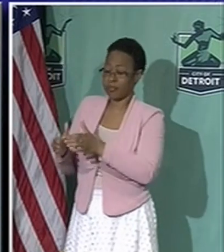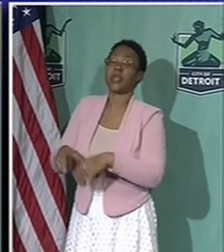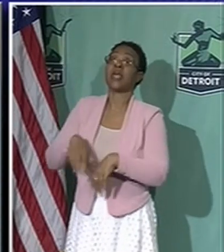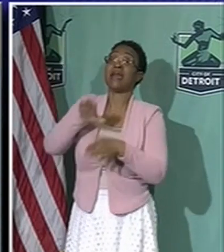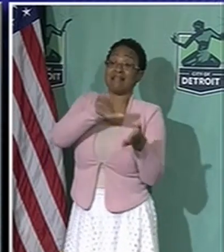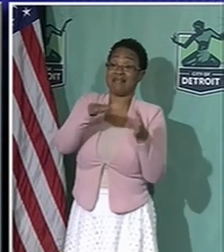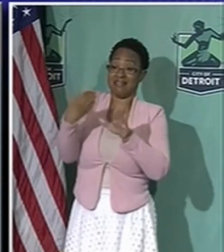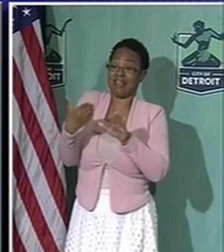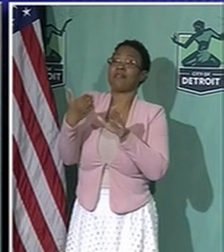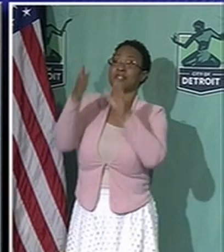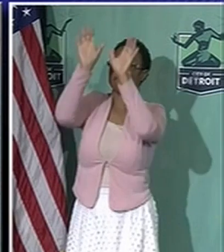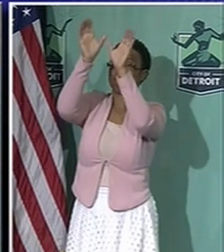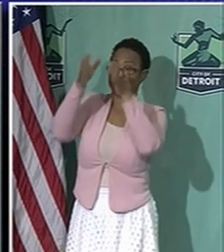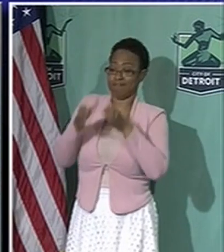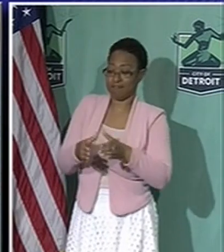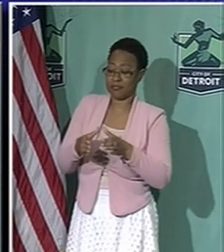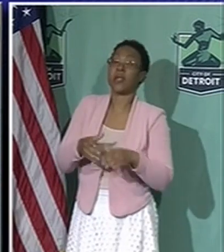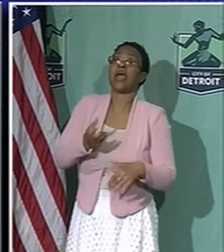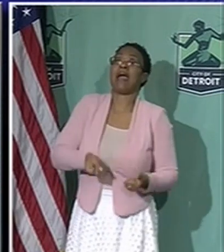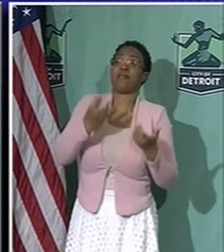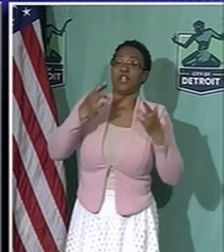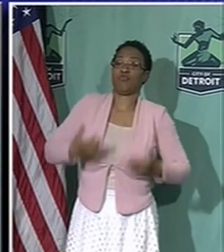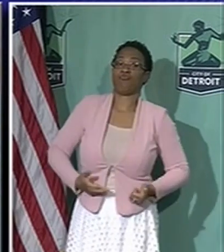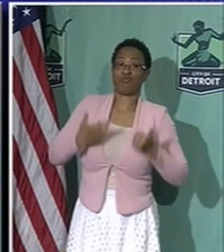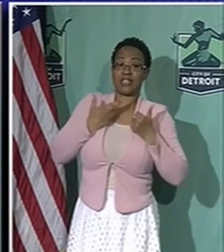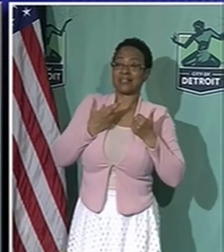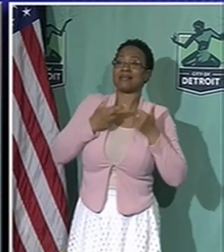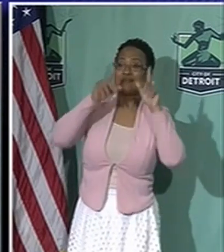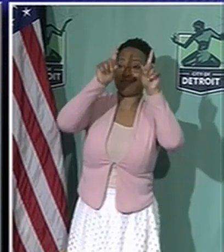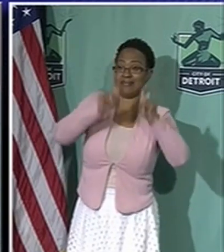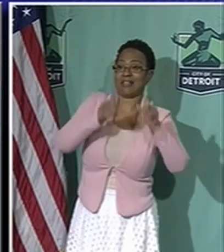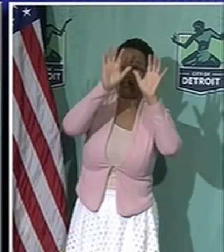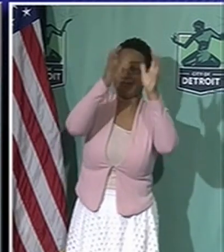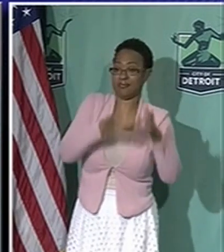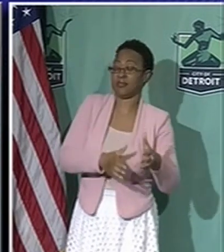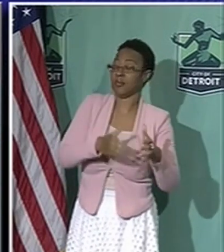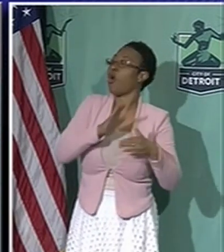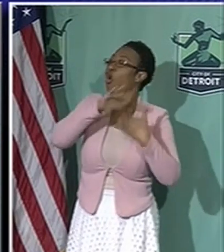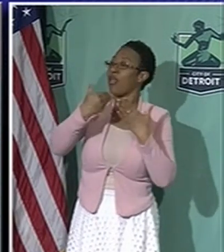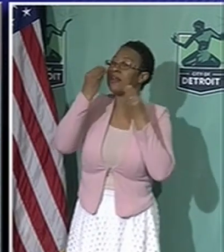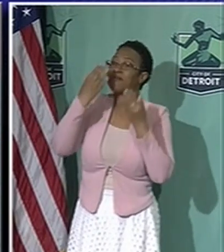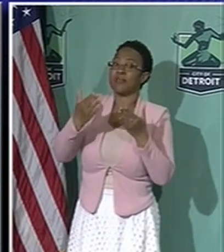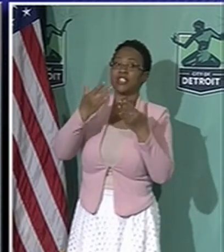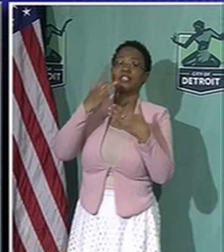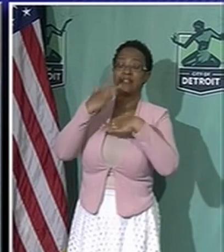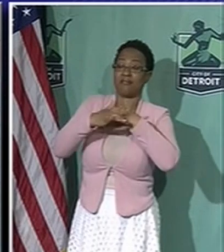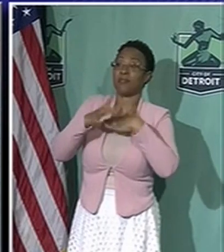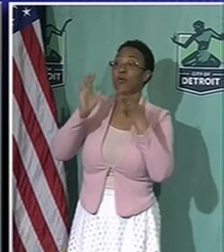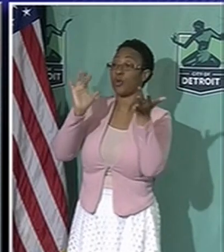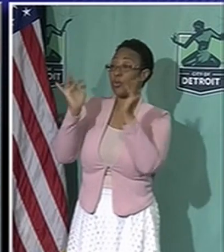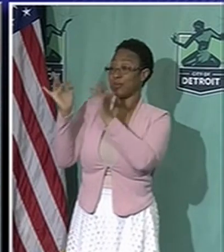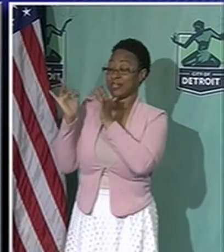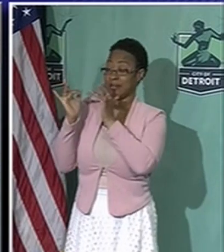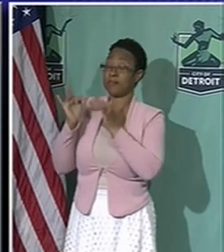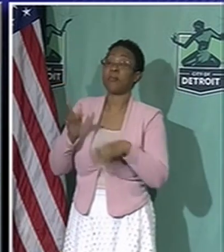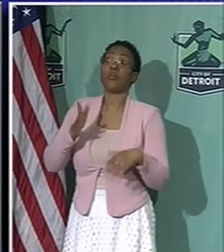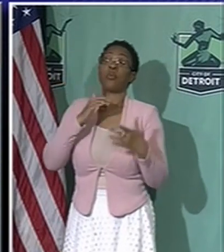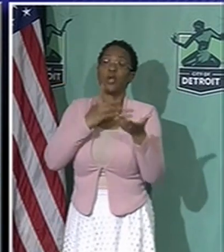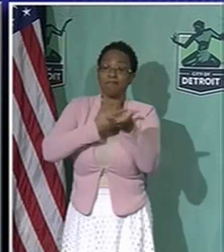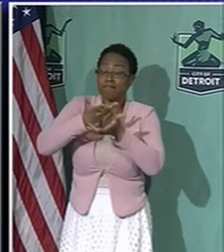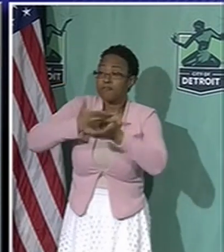that were the number of residents that were tested. Again, this is by nursing home, available now on our website. We had a chance to speak to all the nursing home